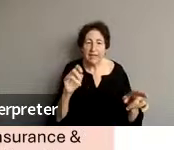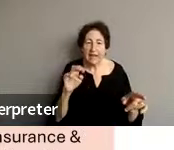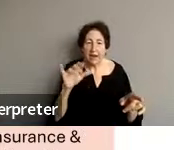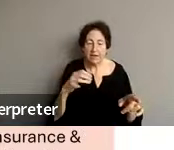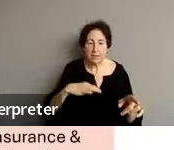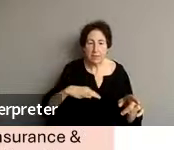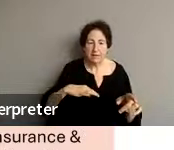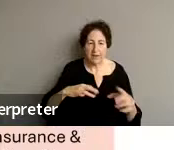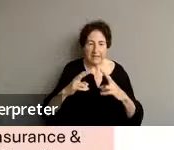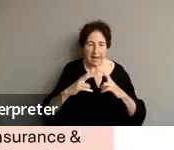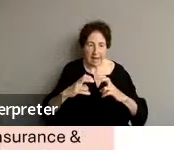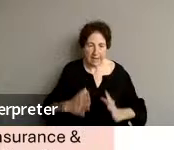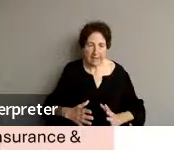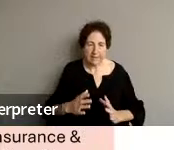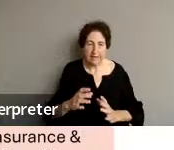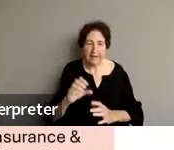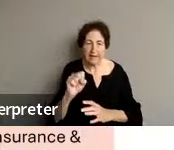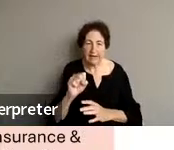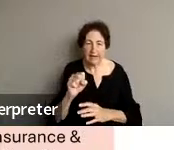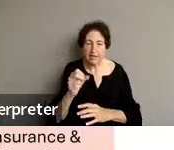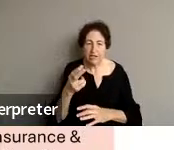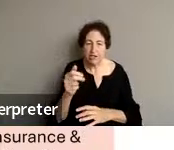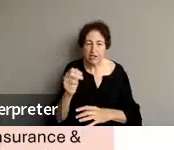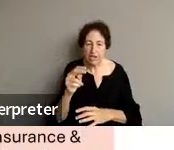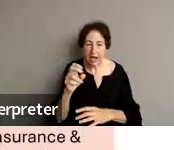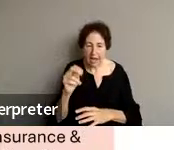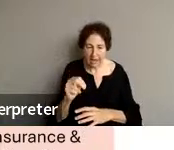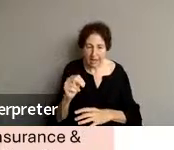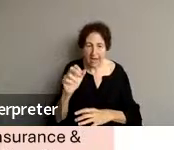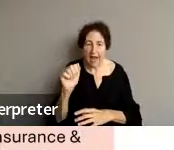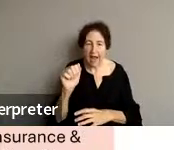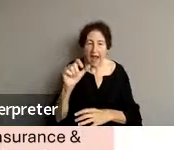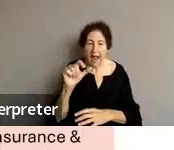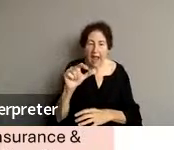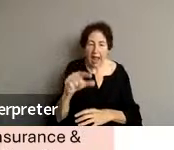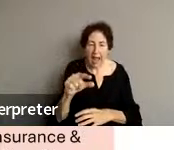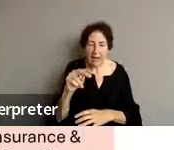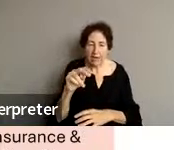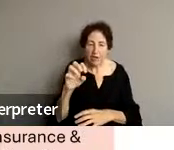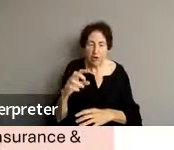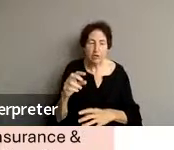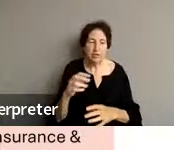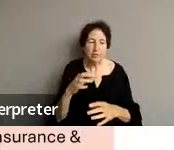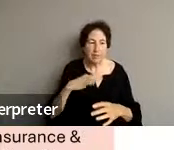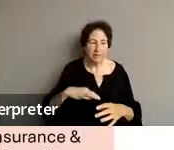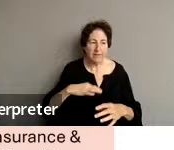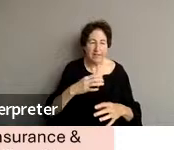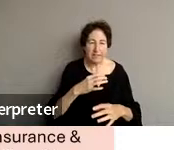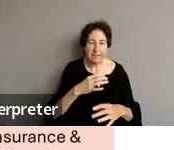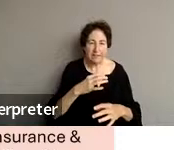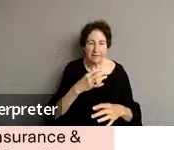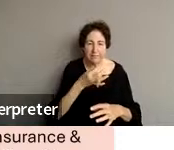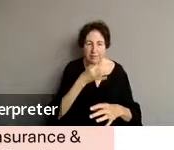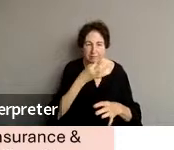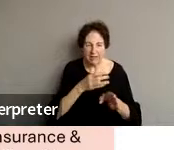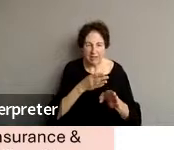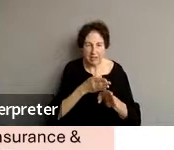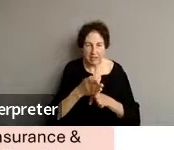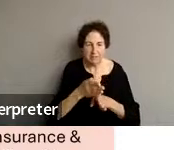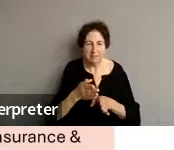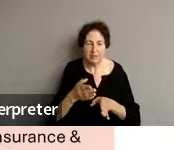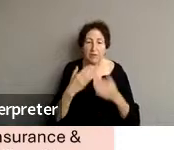benefits analyst, and Shannon Agnew. And Shannon Agnew is a benefits specialist. So thank you for being here to support this